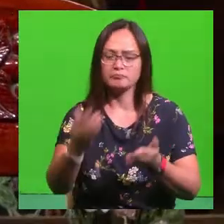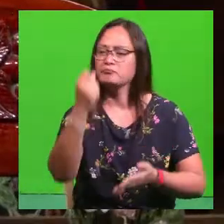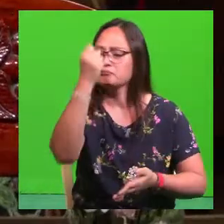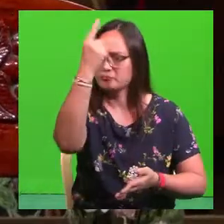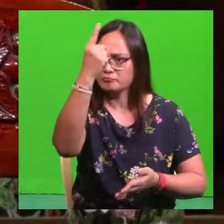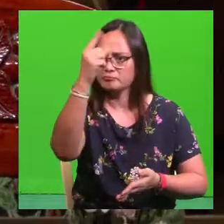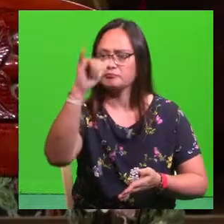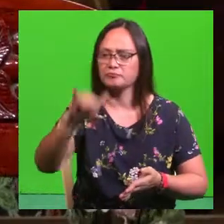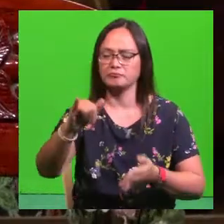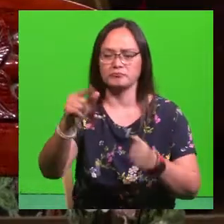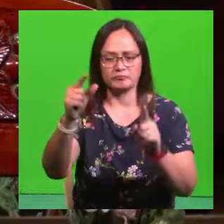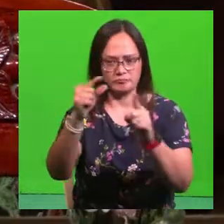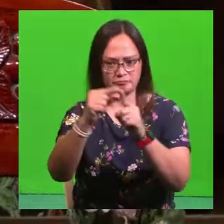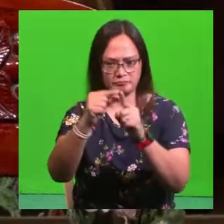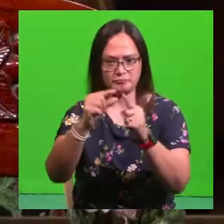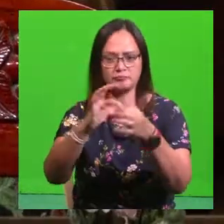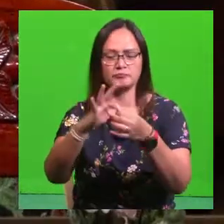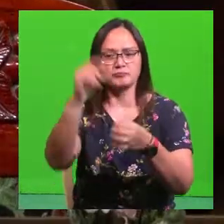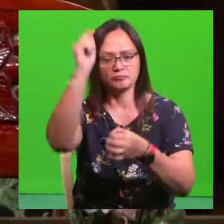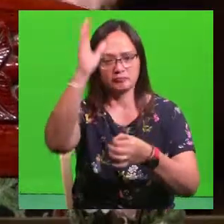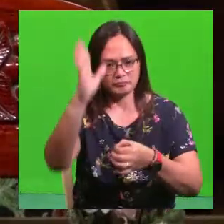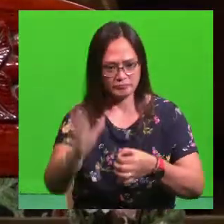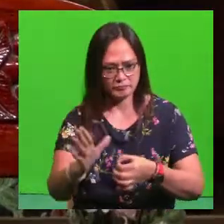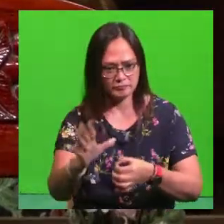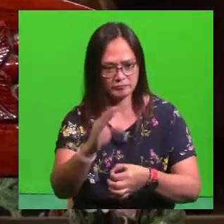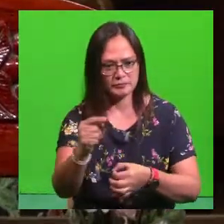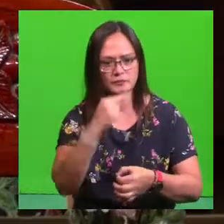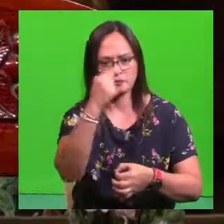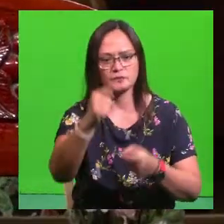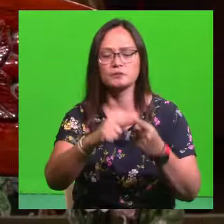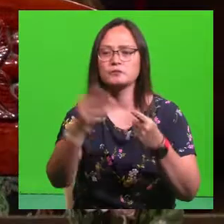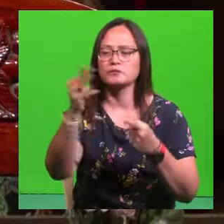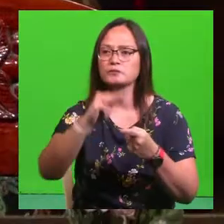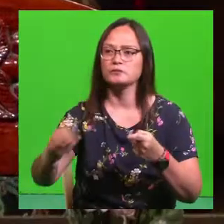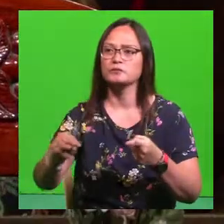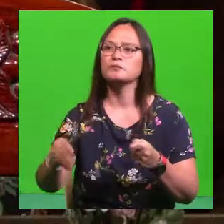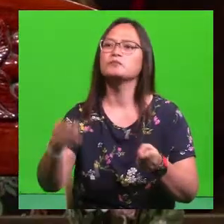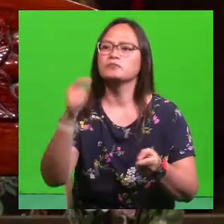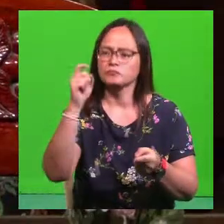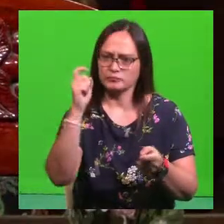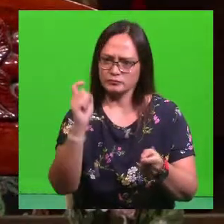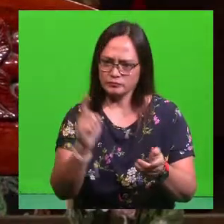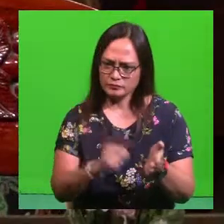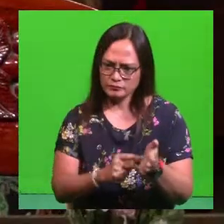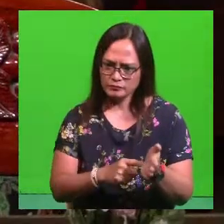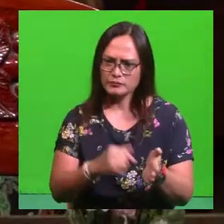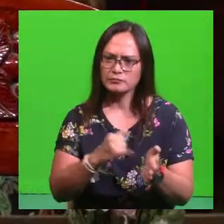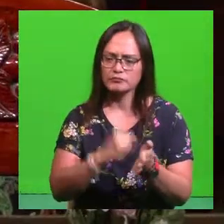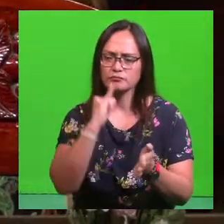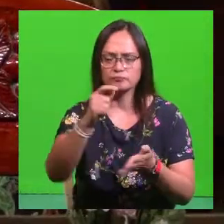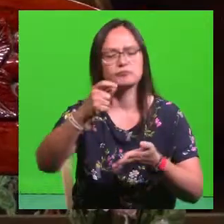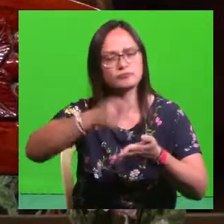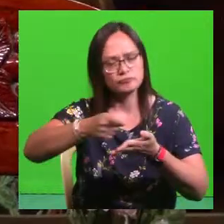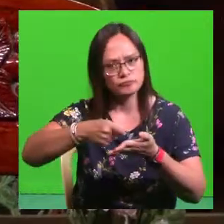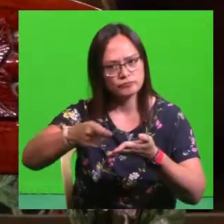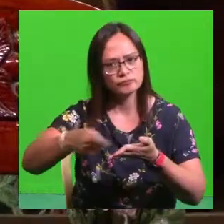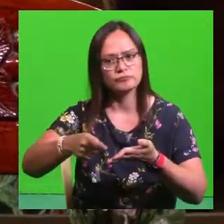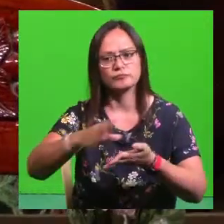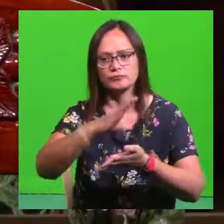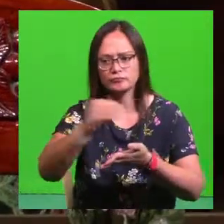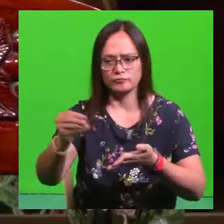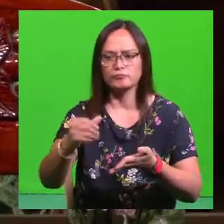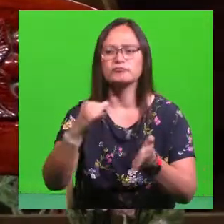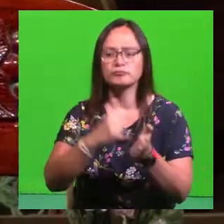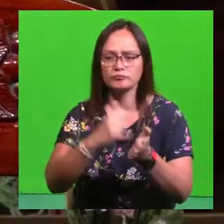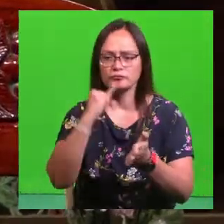scriptures, and said unto them, thus it is written, and thus it behooved Christ to